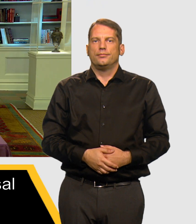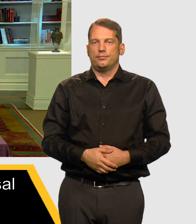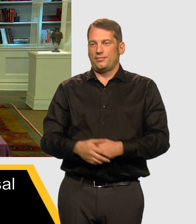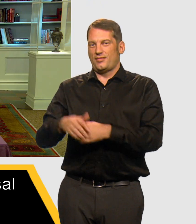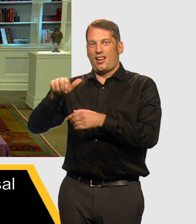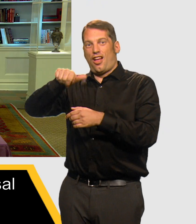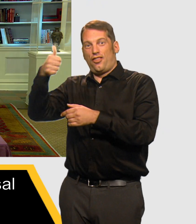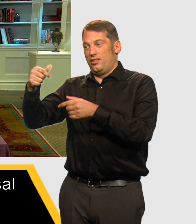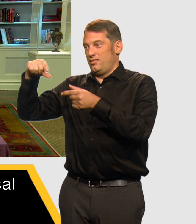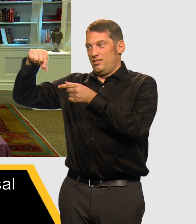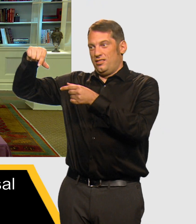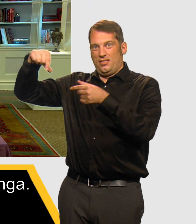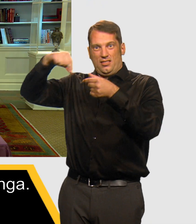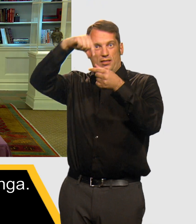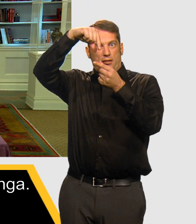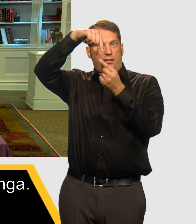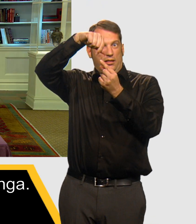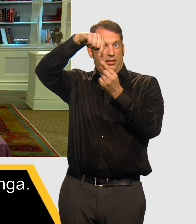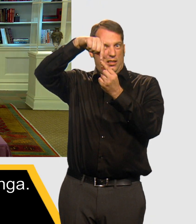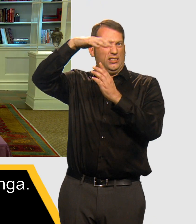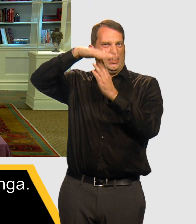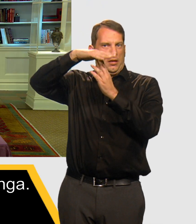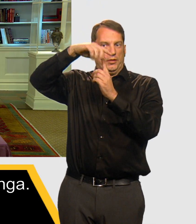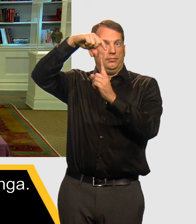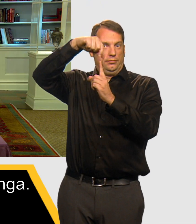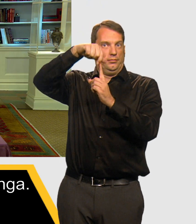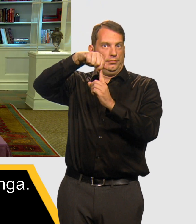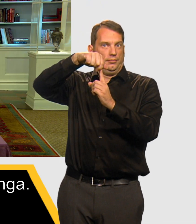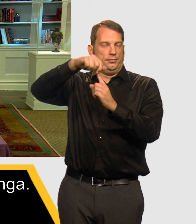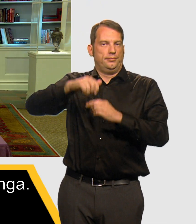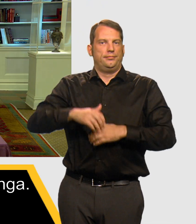and screw in the nasal atomizer on top of the syringe.